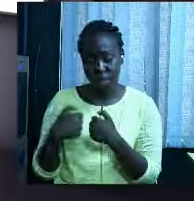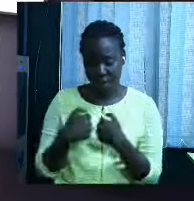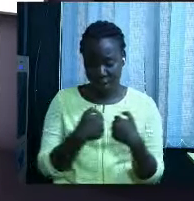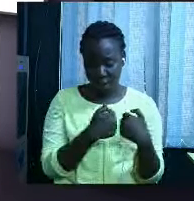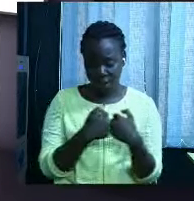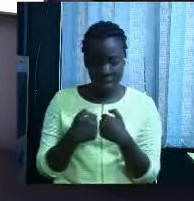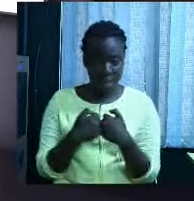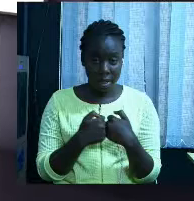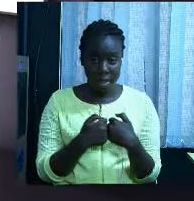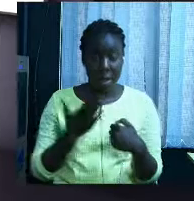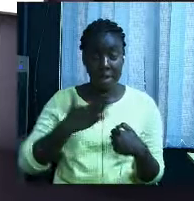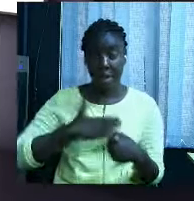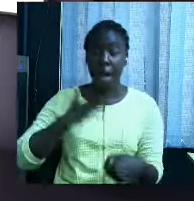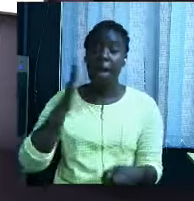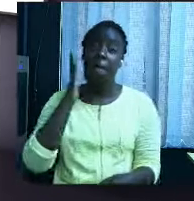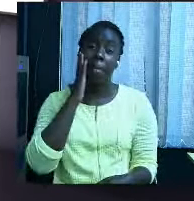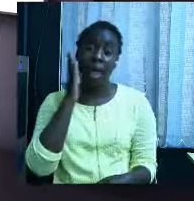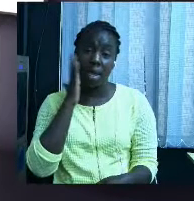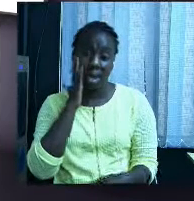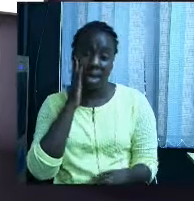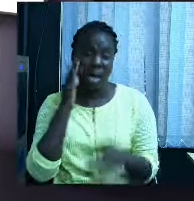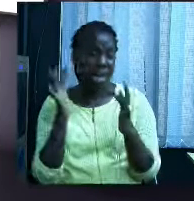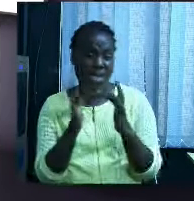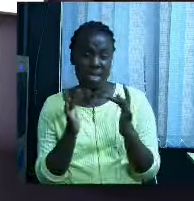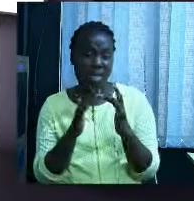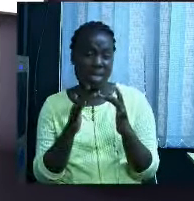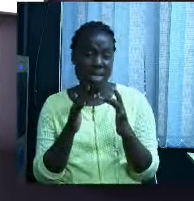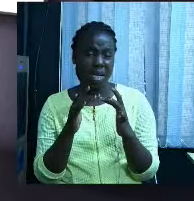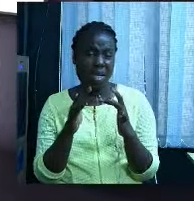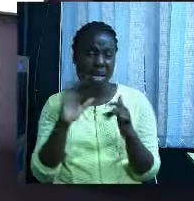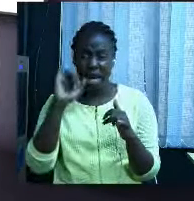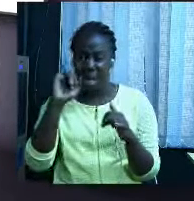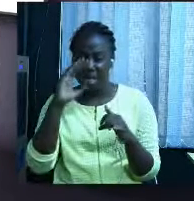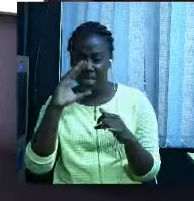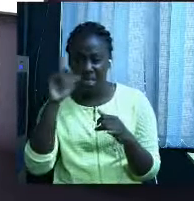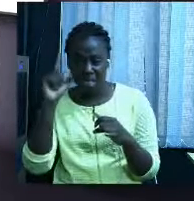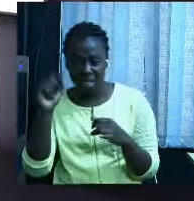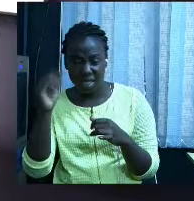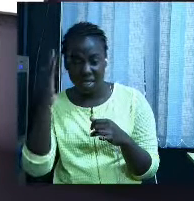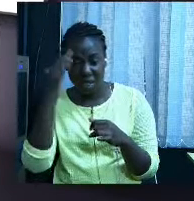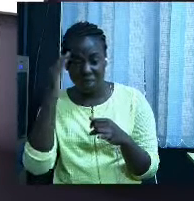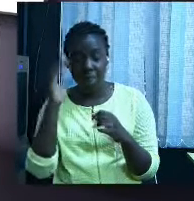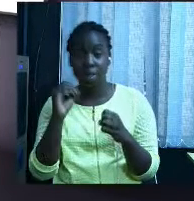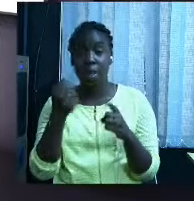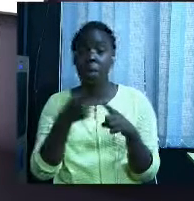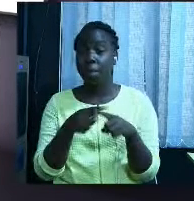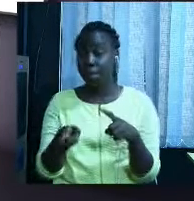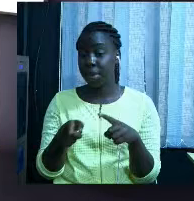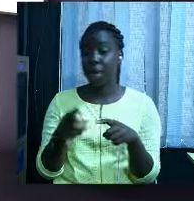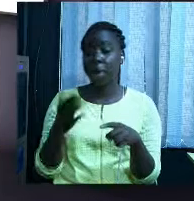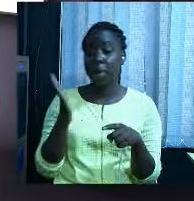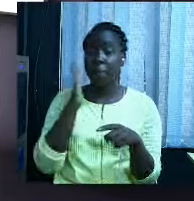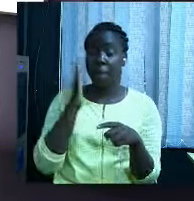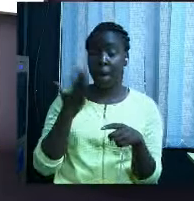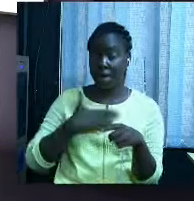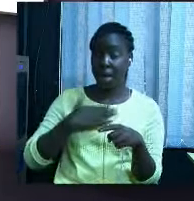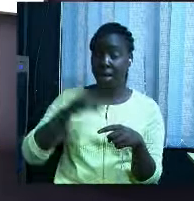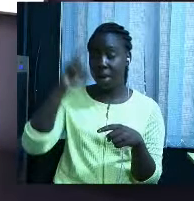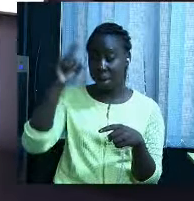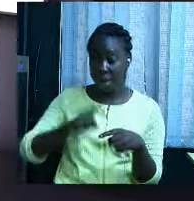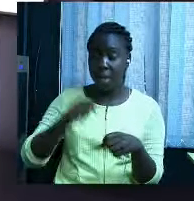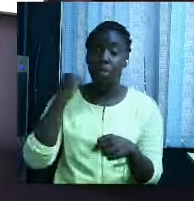mother was not an ICT person, but now she has to do her Bible study and she has to do it on Zoom.